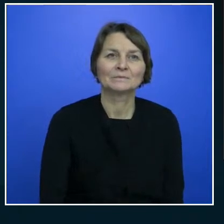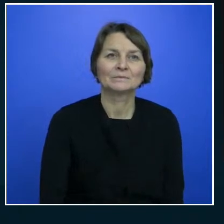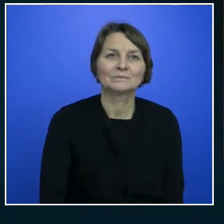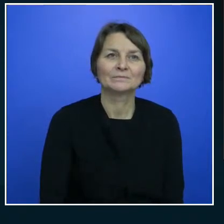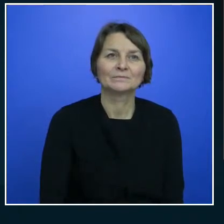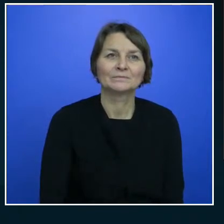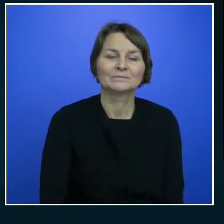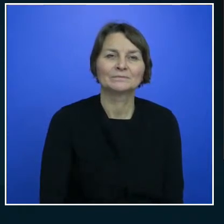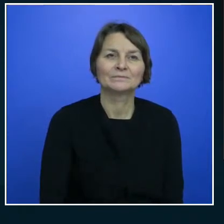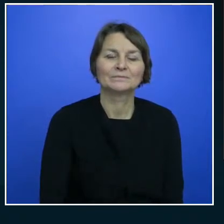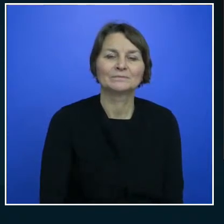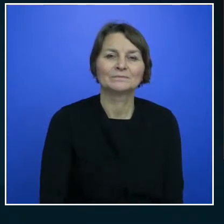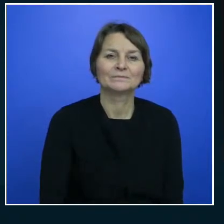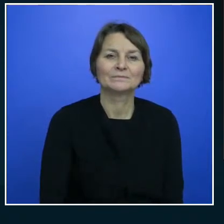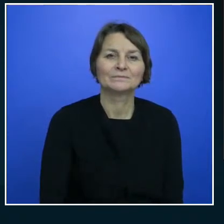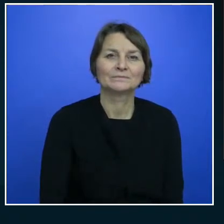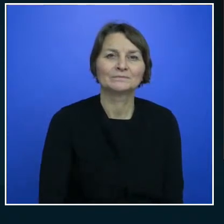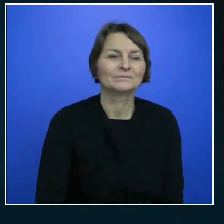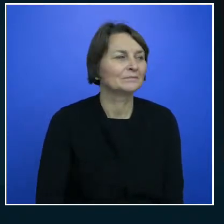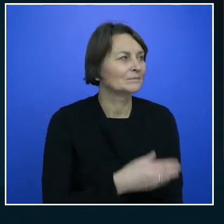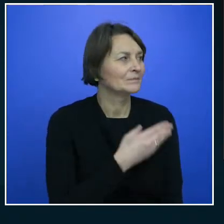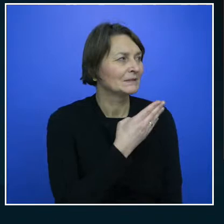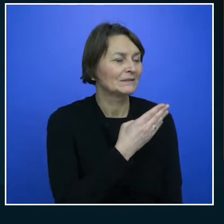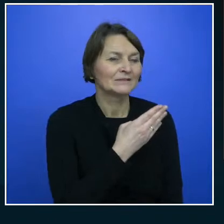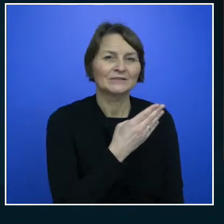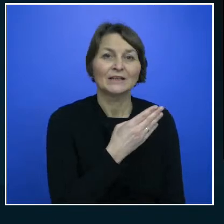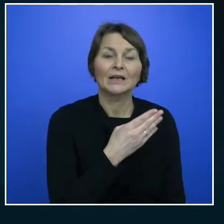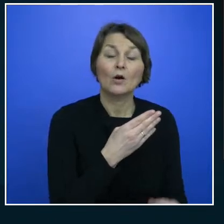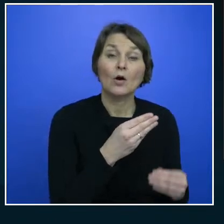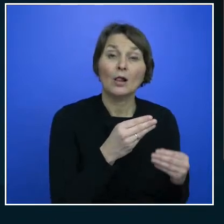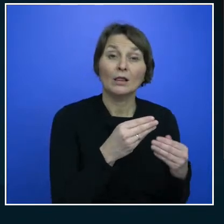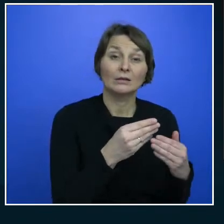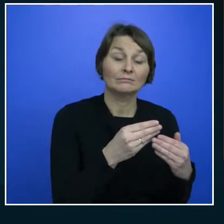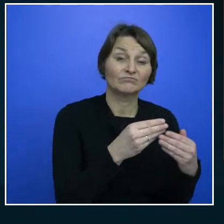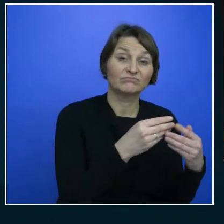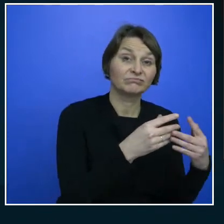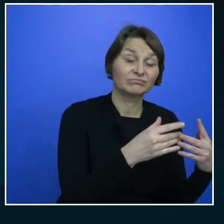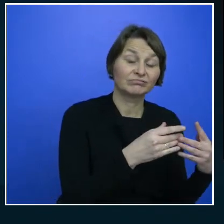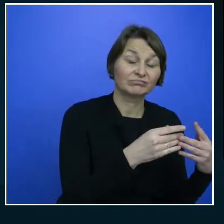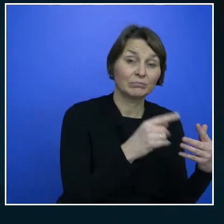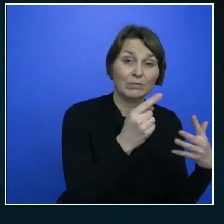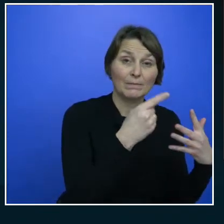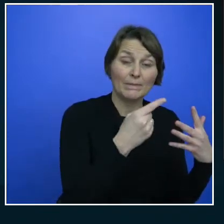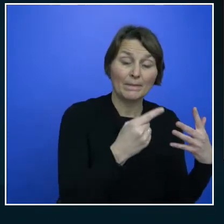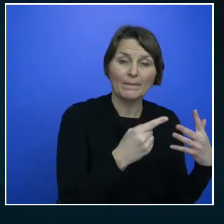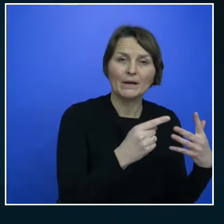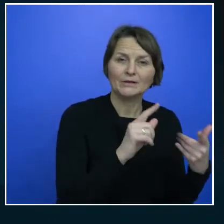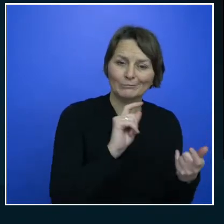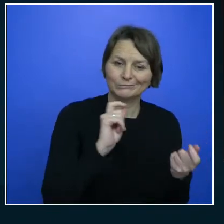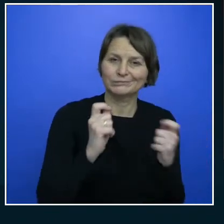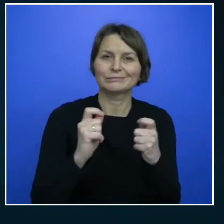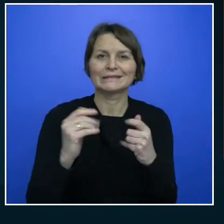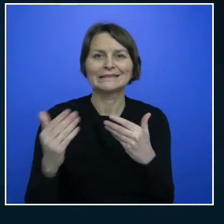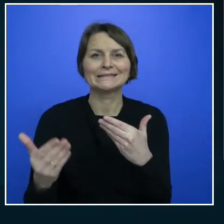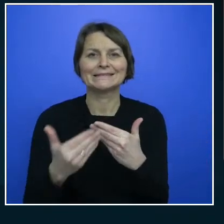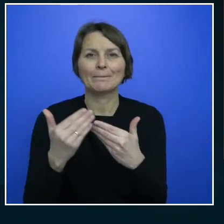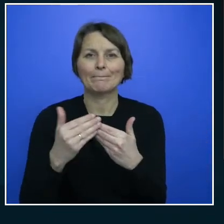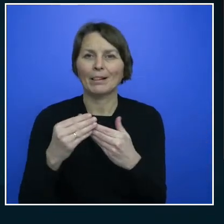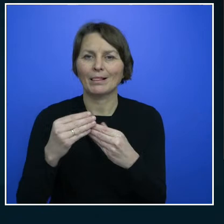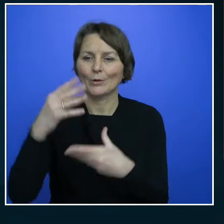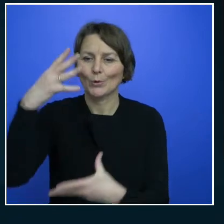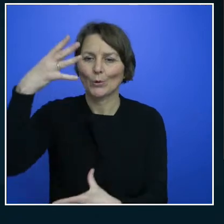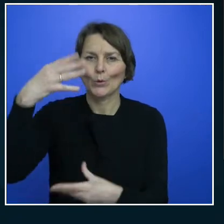taking a look at the variable, and then doing all of these stuff, right? So it's a lot of a lot of magic, a lot of voodoo going on here in the